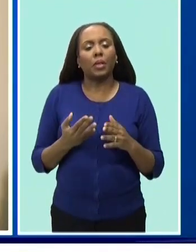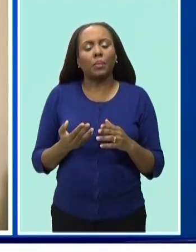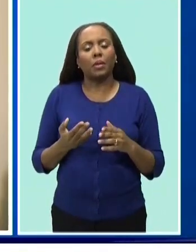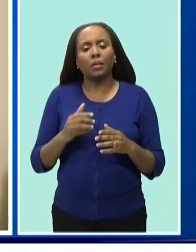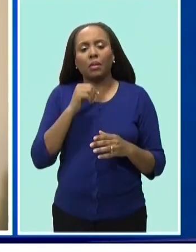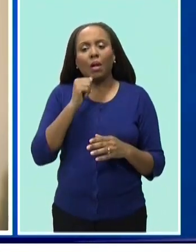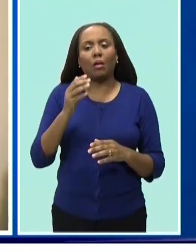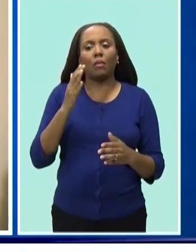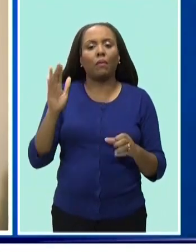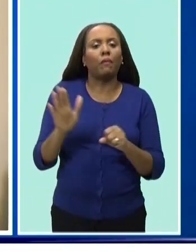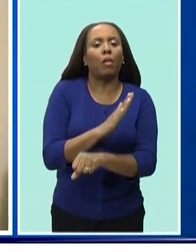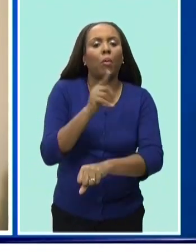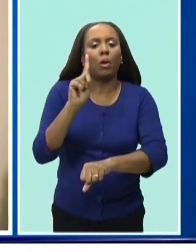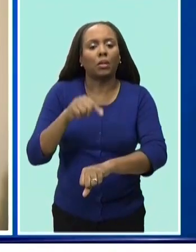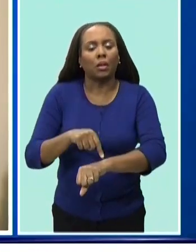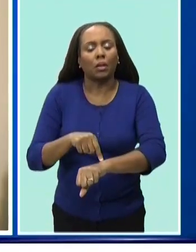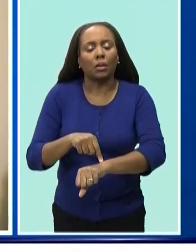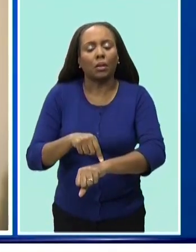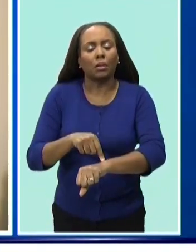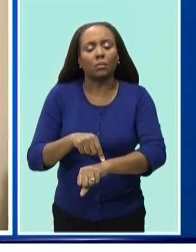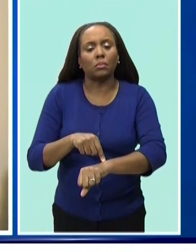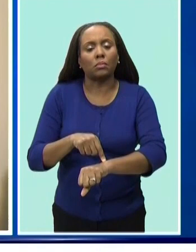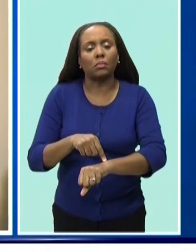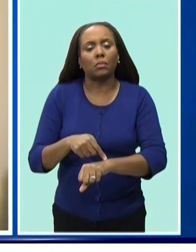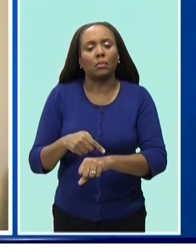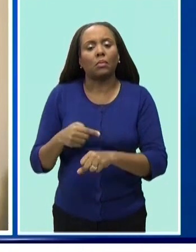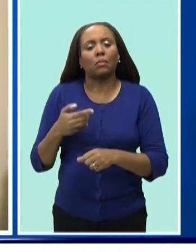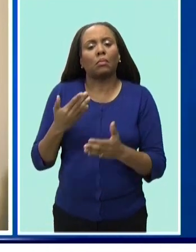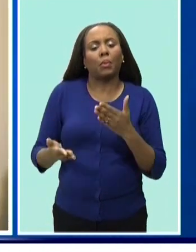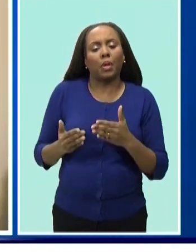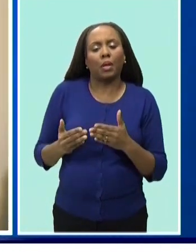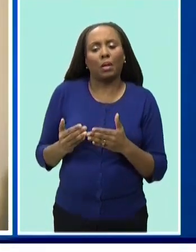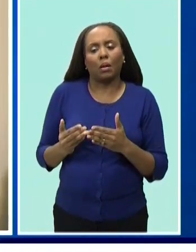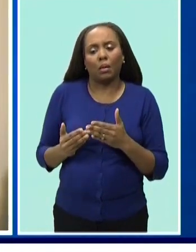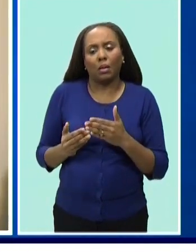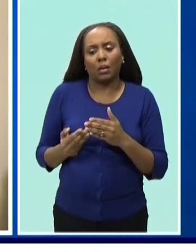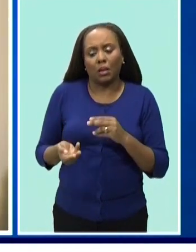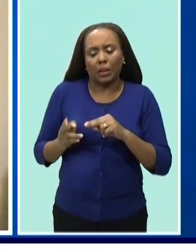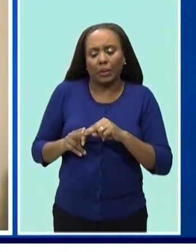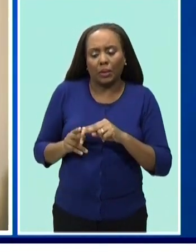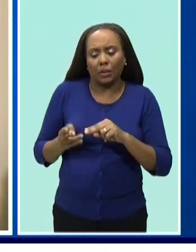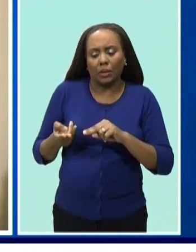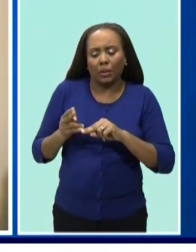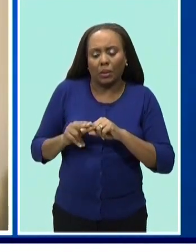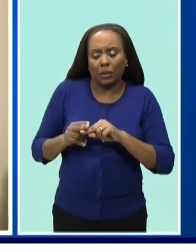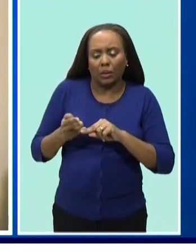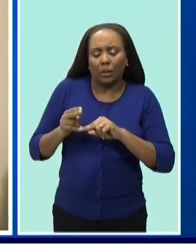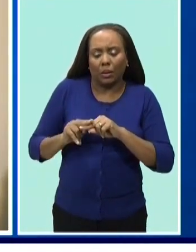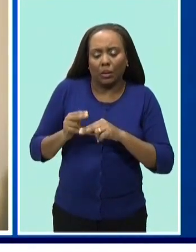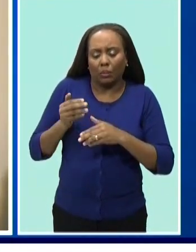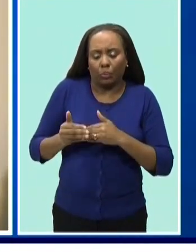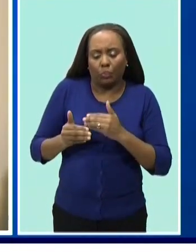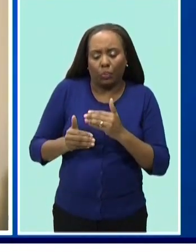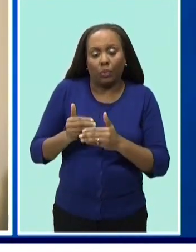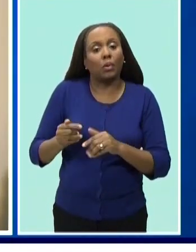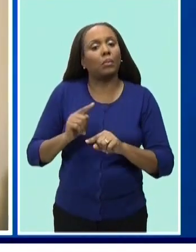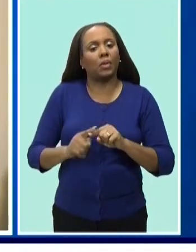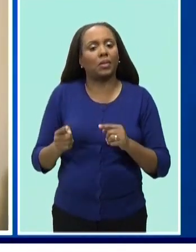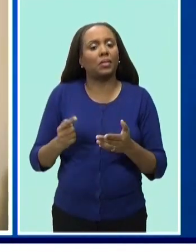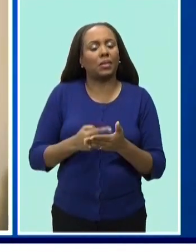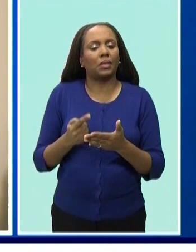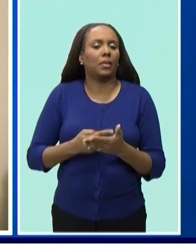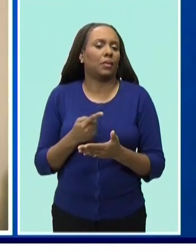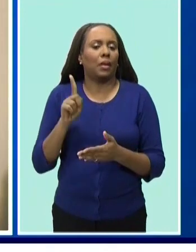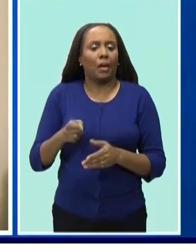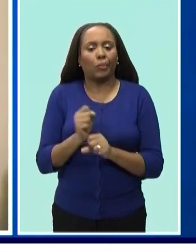incremental basis. But in leadership, sometimes you have to make the decisions you make, and